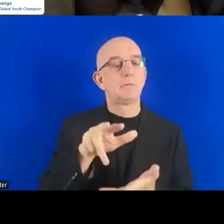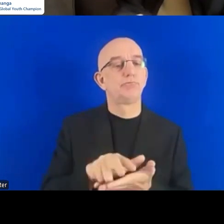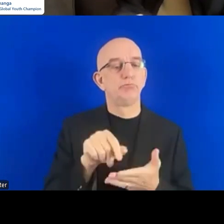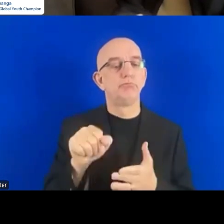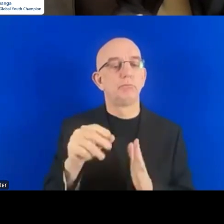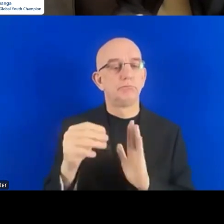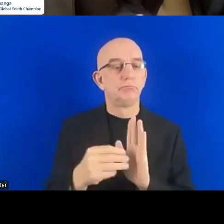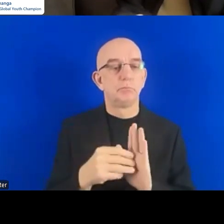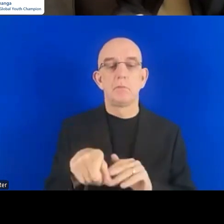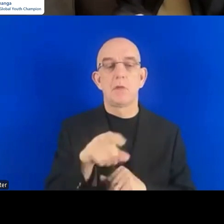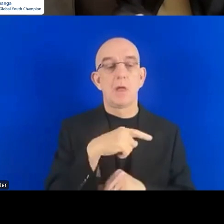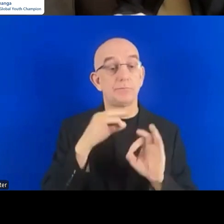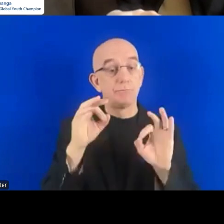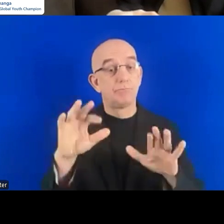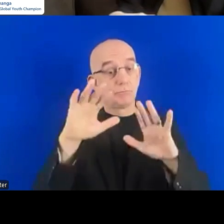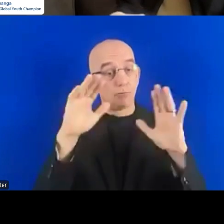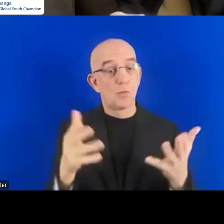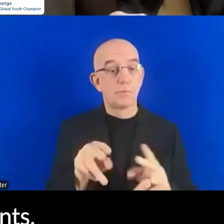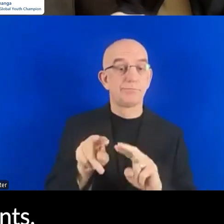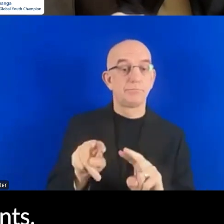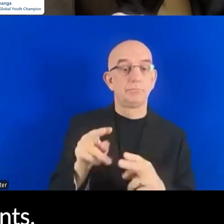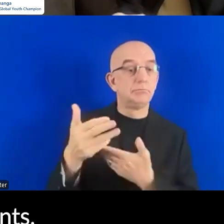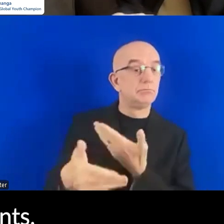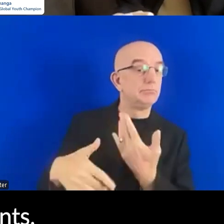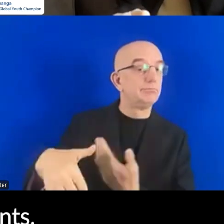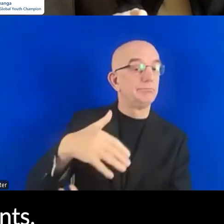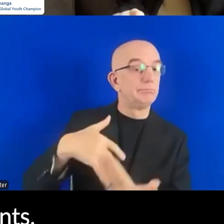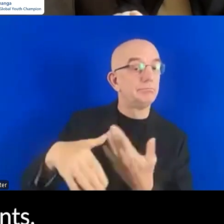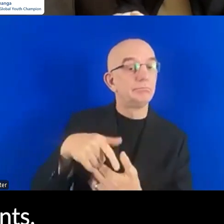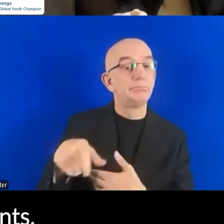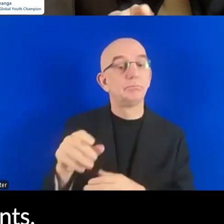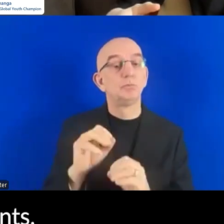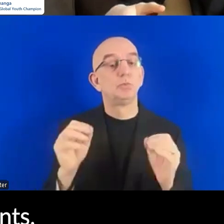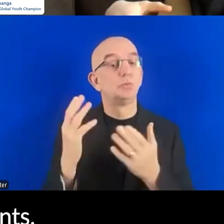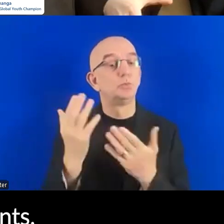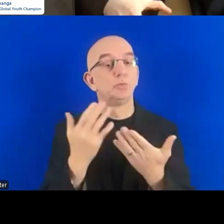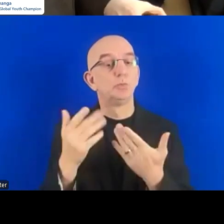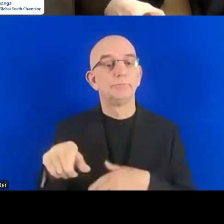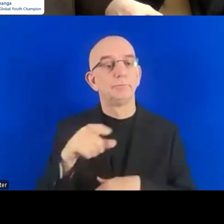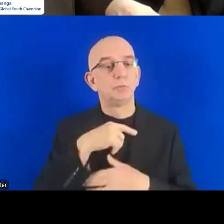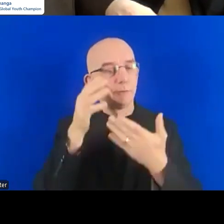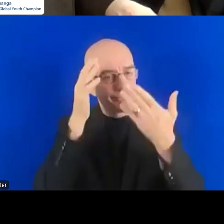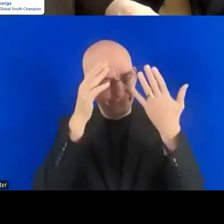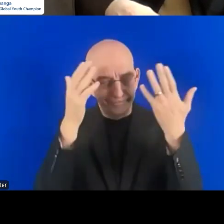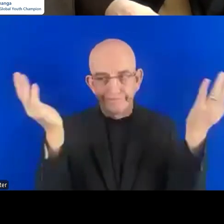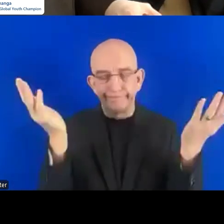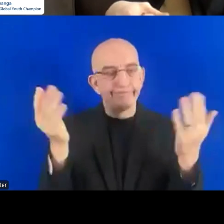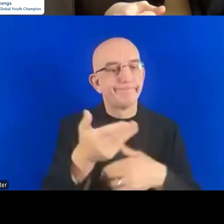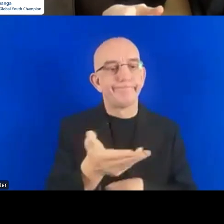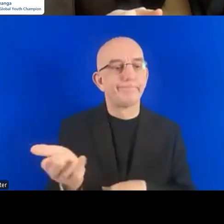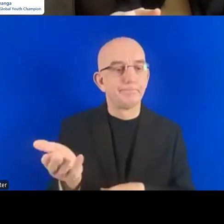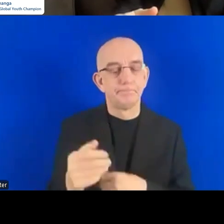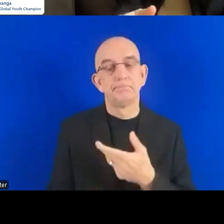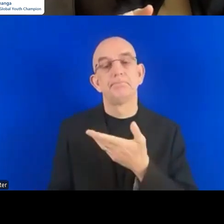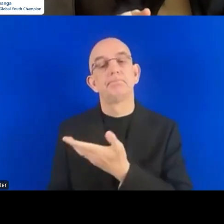I wanted to pose this last question that's come through from our participants, because I don't think we've touched